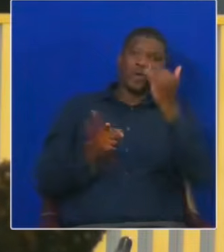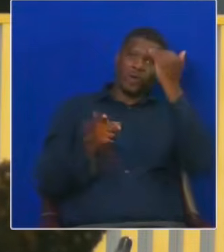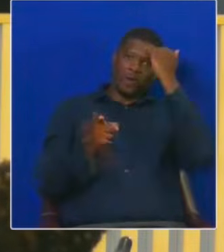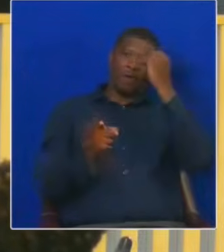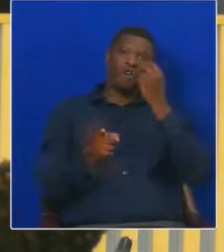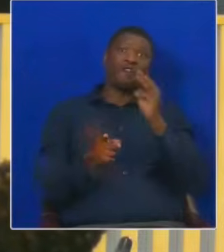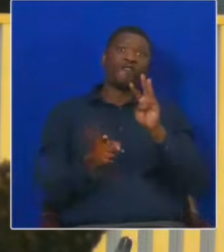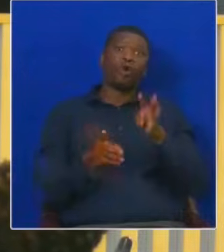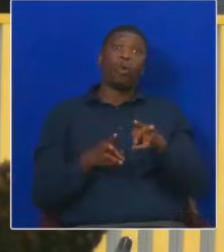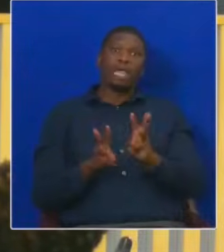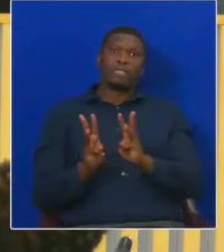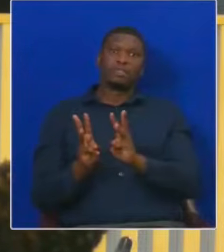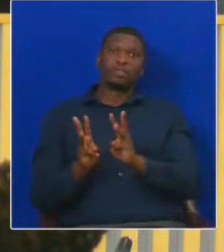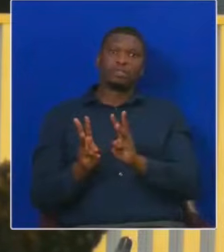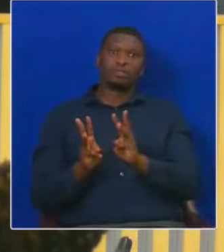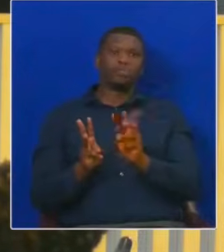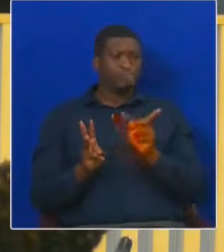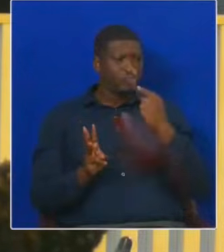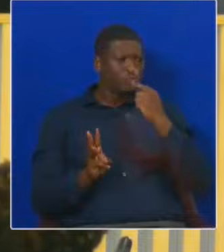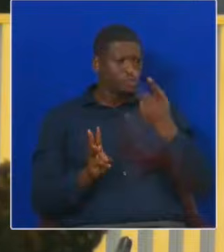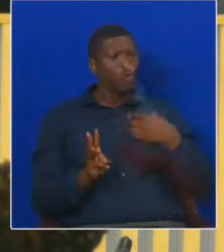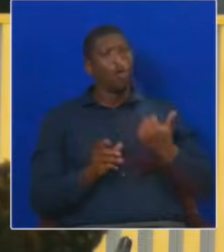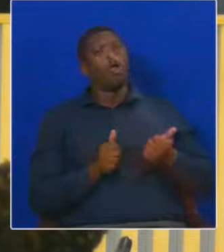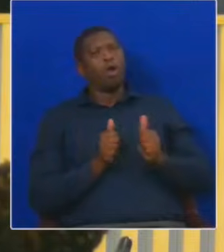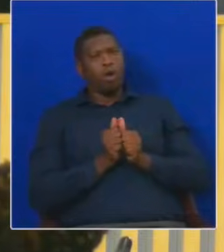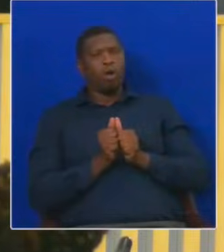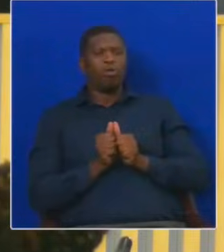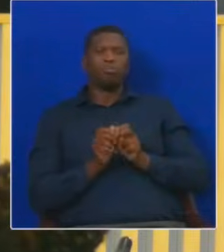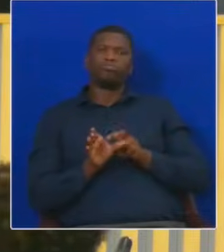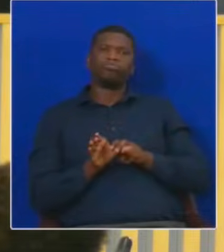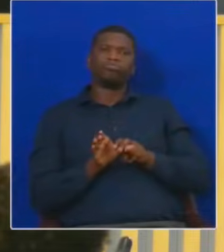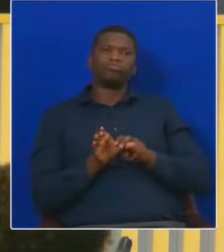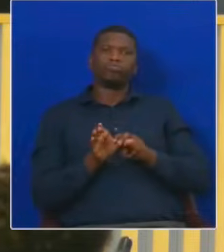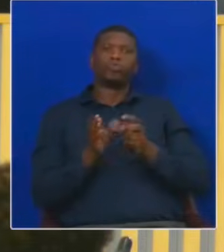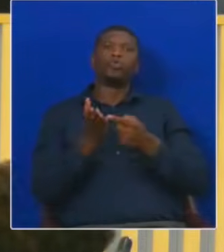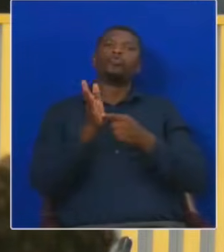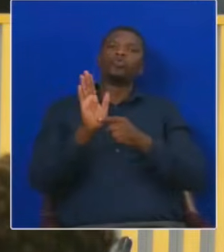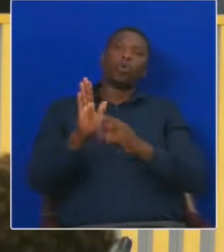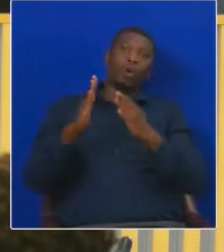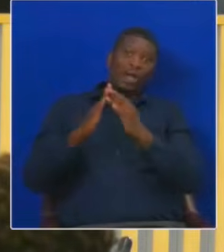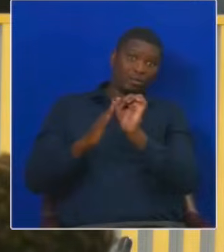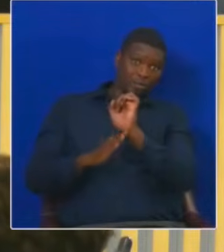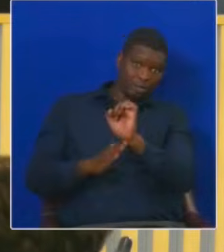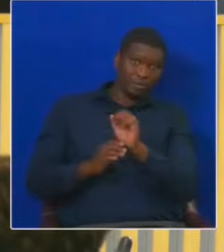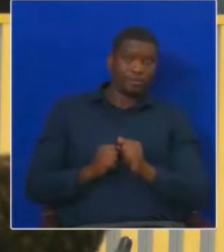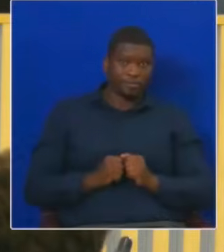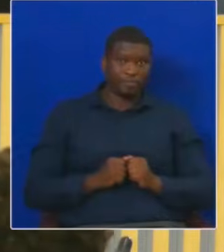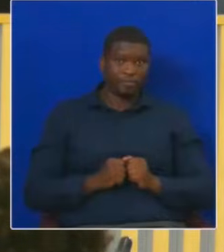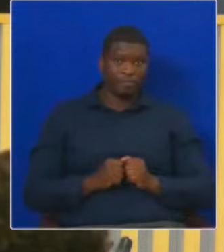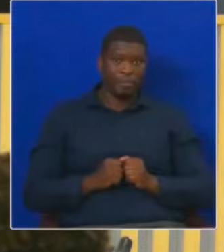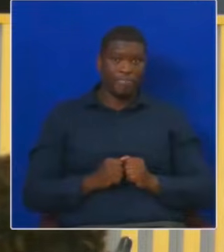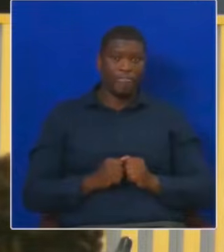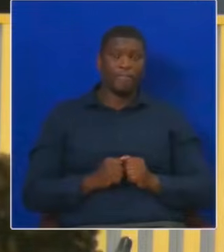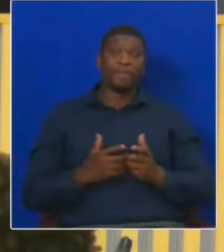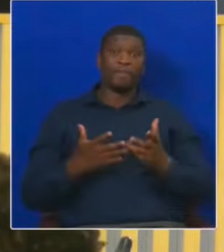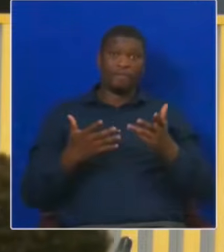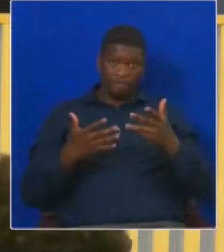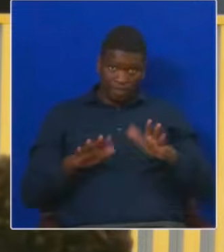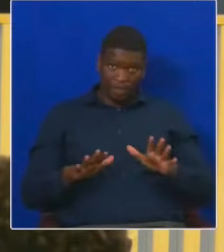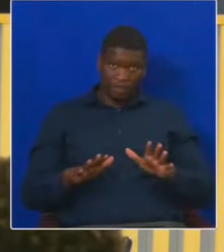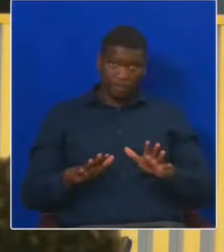take us to Fundiswa's house. In this, commissioners, we Ms. proceeded.